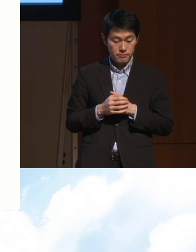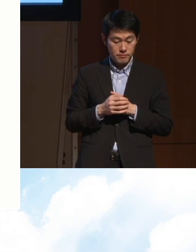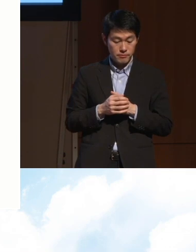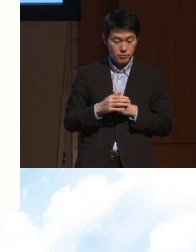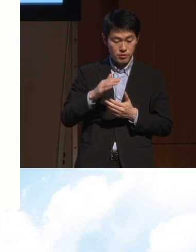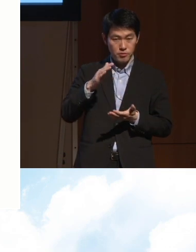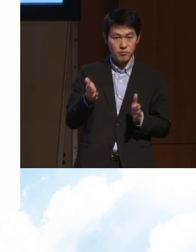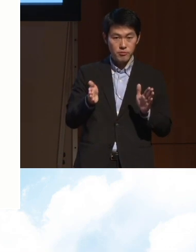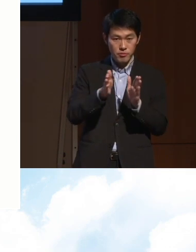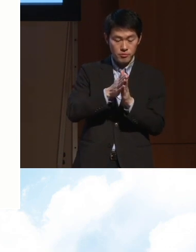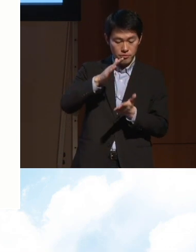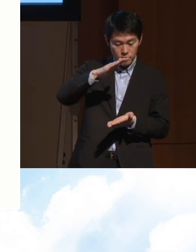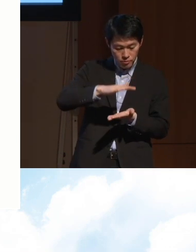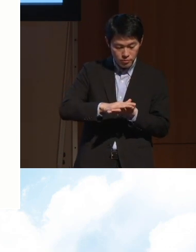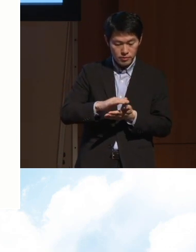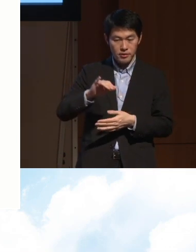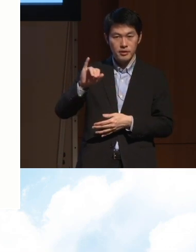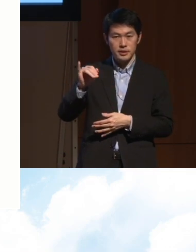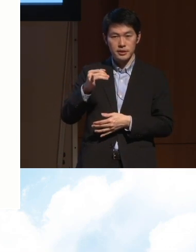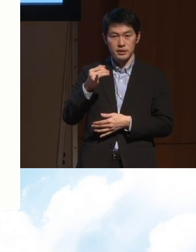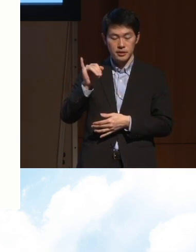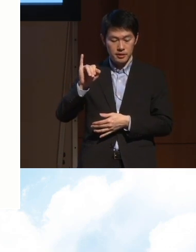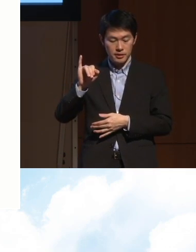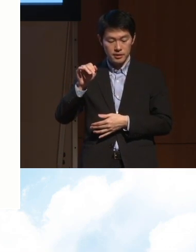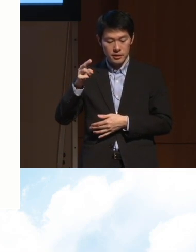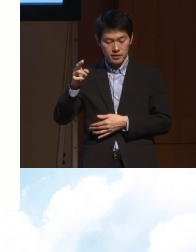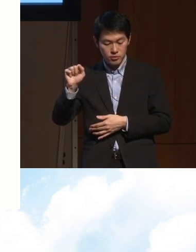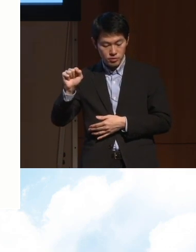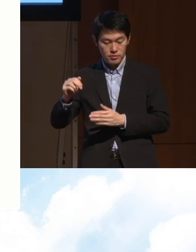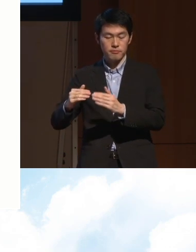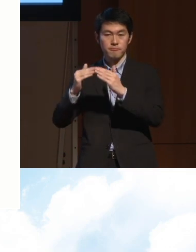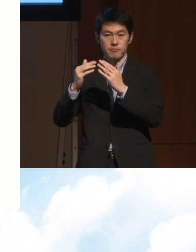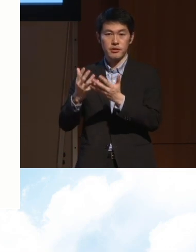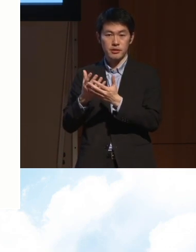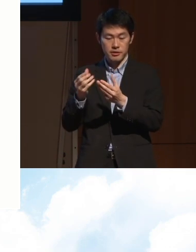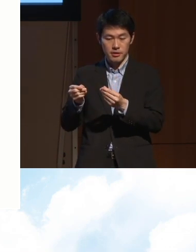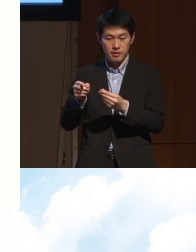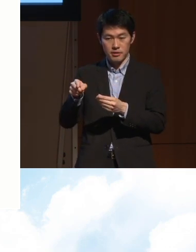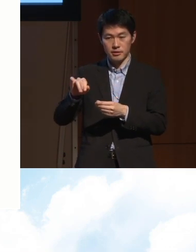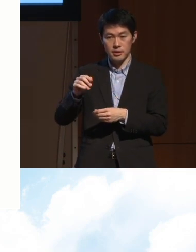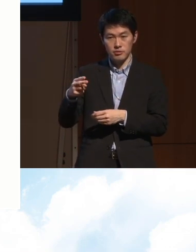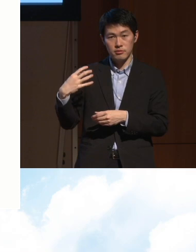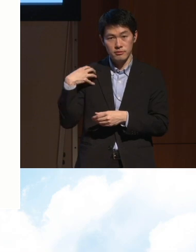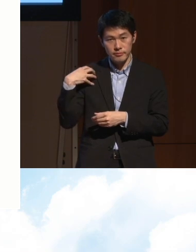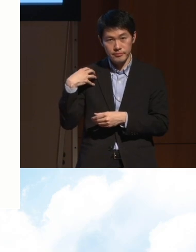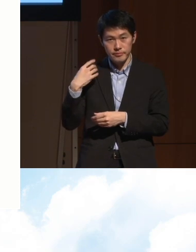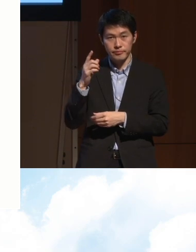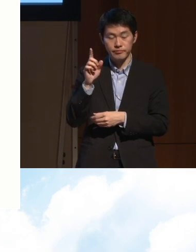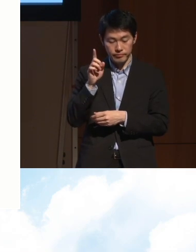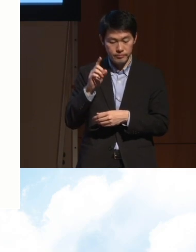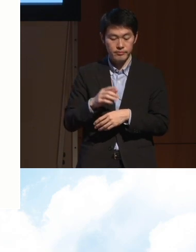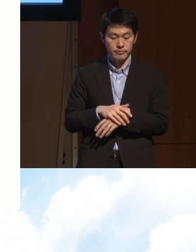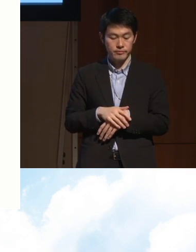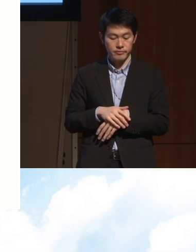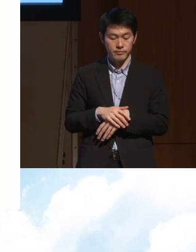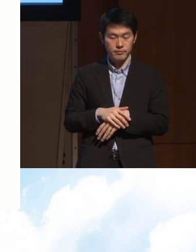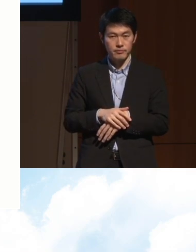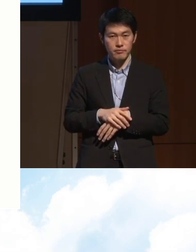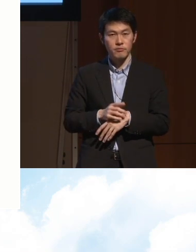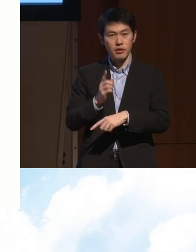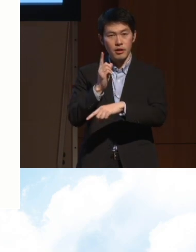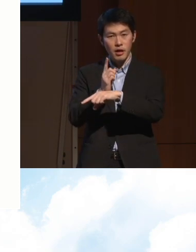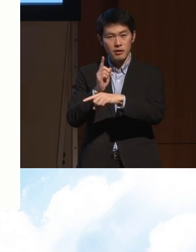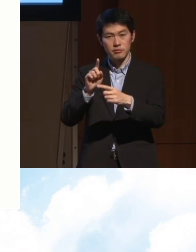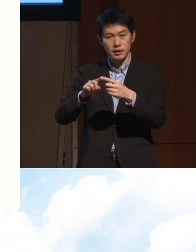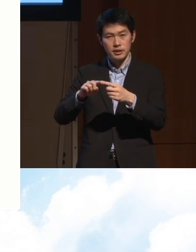of GIS is to provide scientific knowledge and evidence for the control